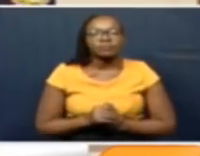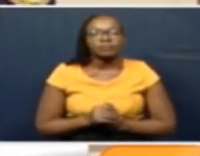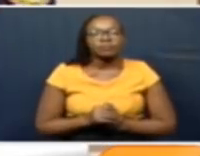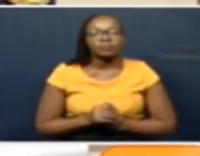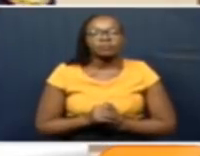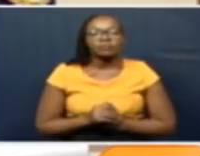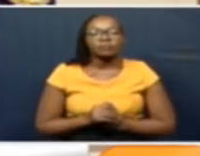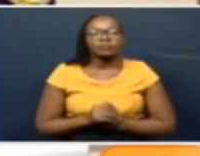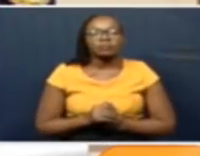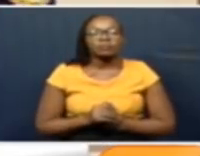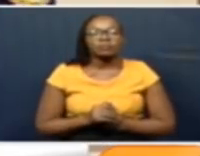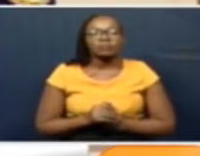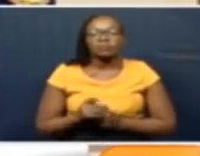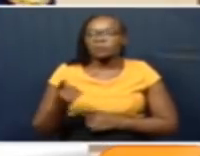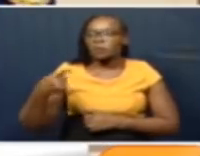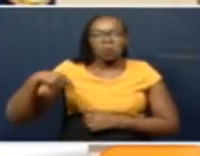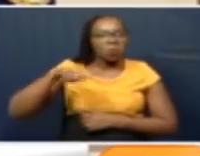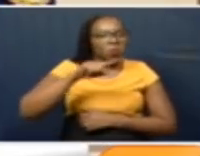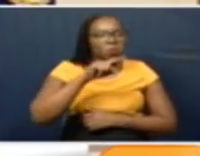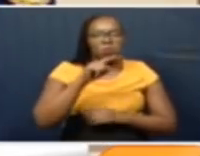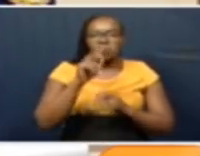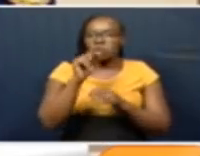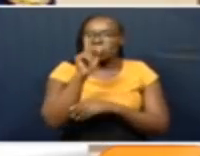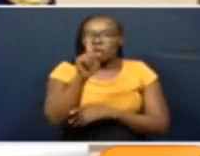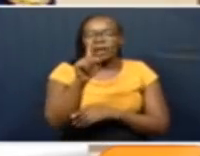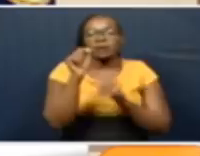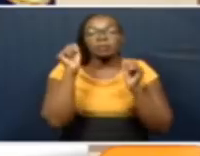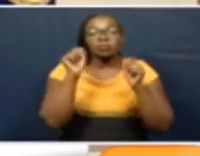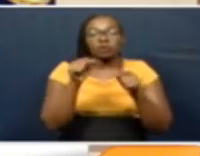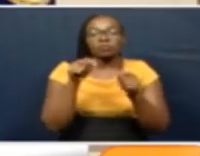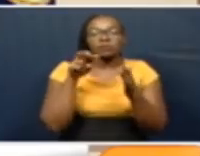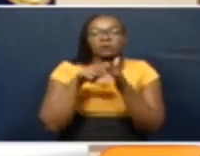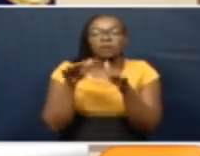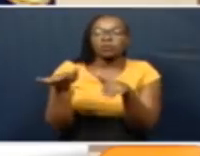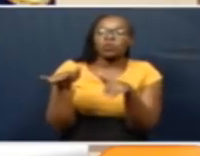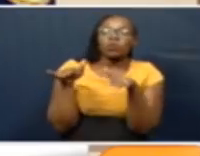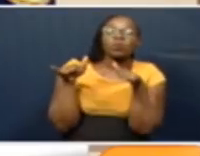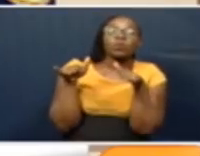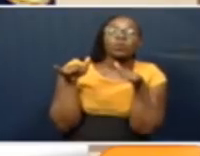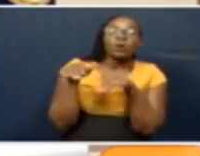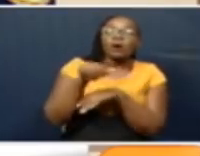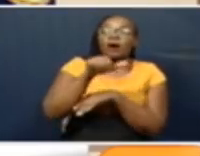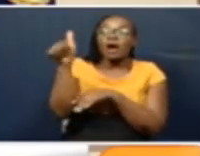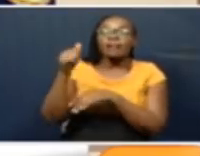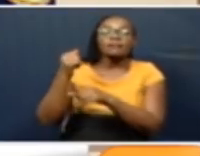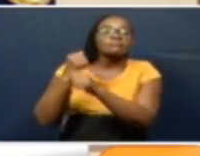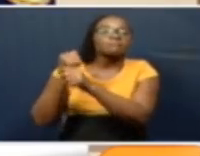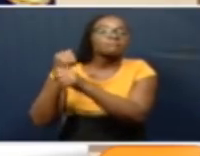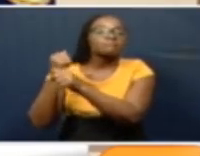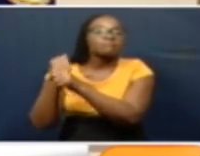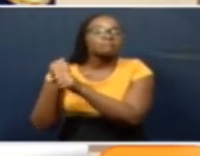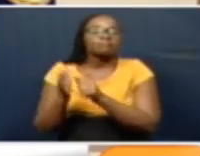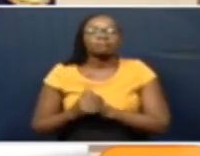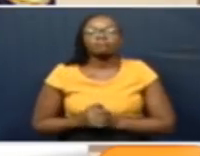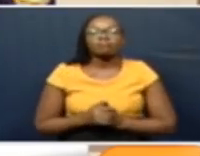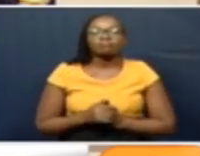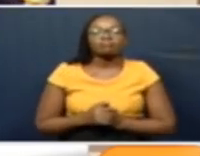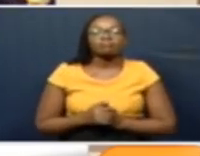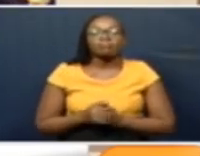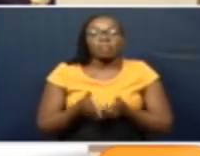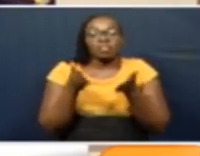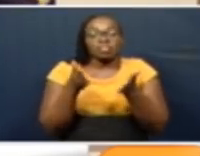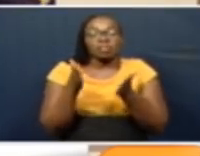None of us can stand aside waiting for others to do the heavy lifting. This